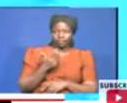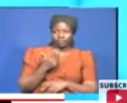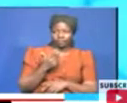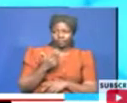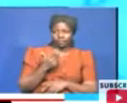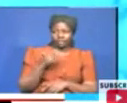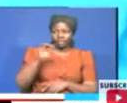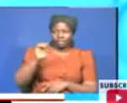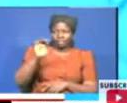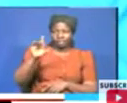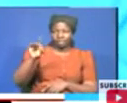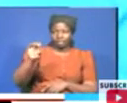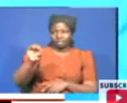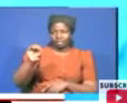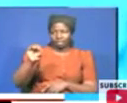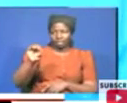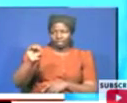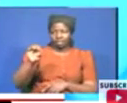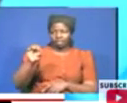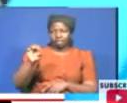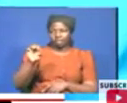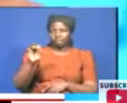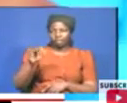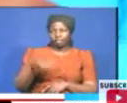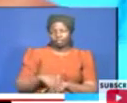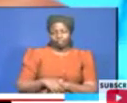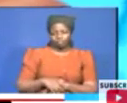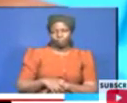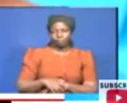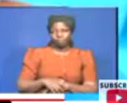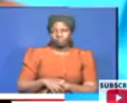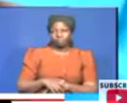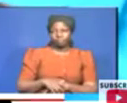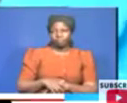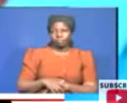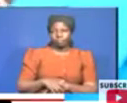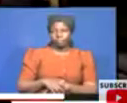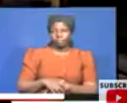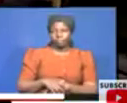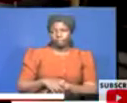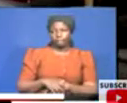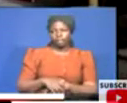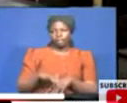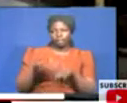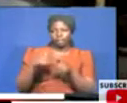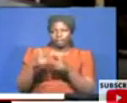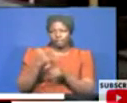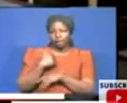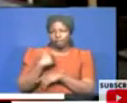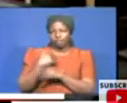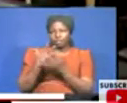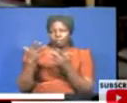ECD. ECD. Yeah, early childhood. Yes. Yeah. Then we have something to